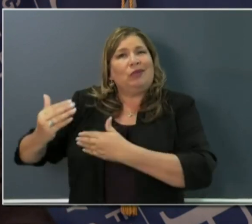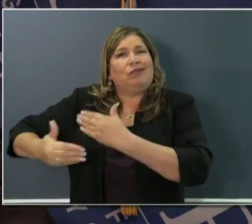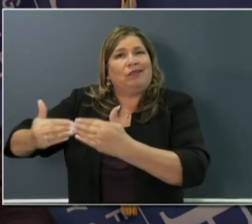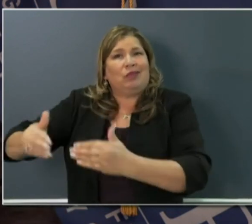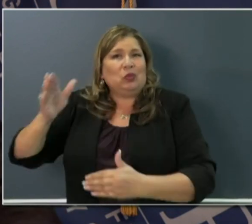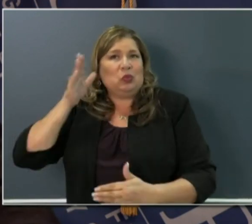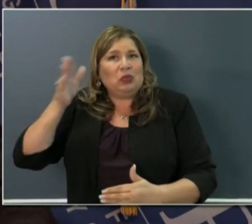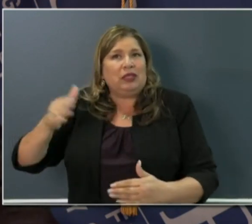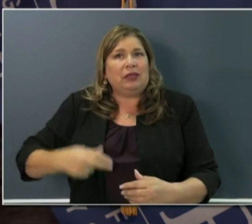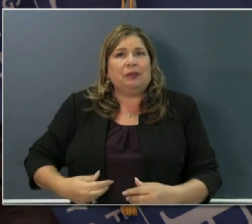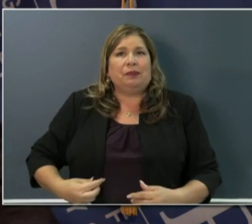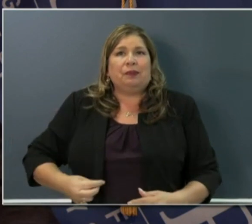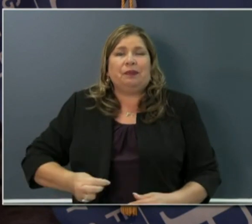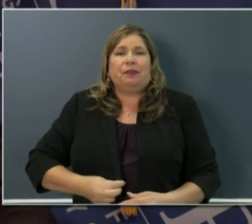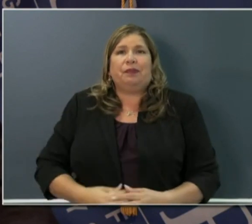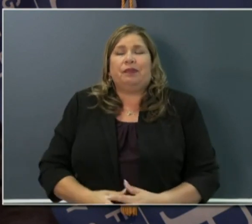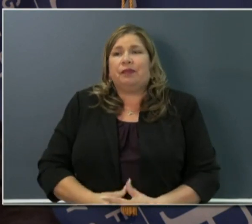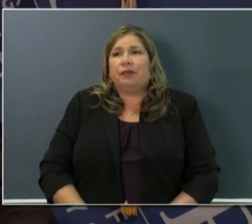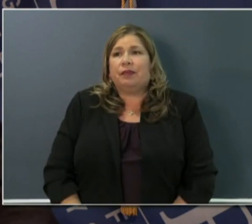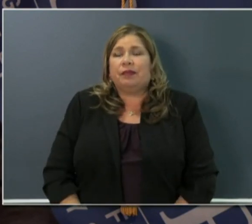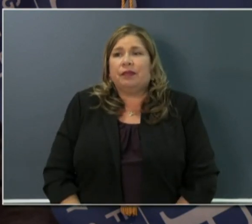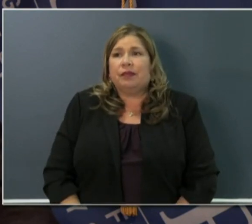KCBS.